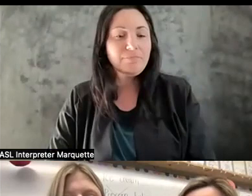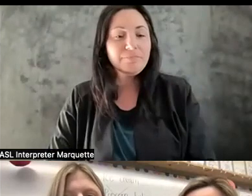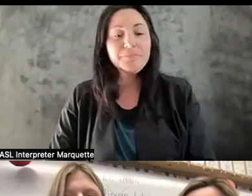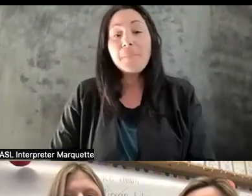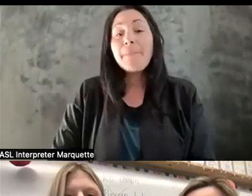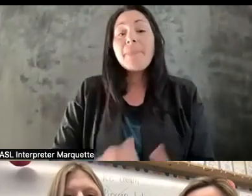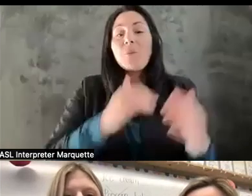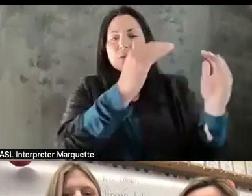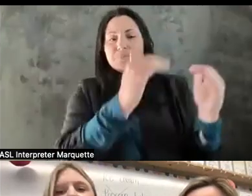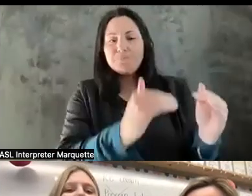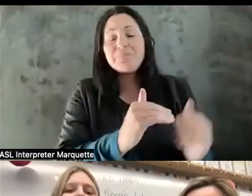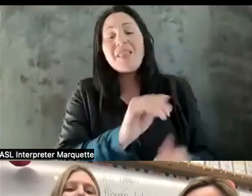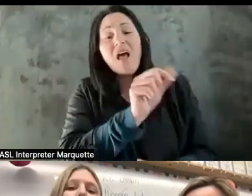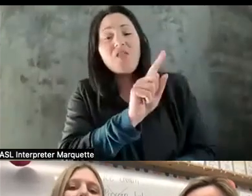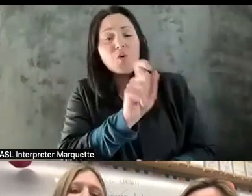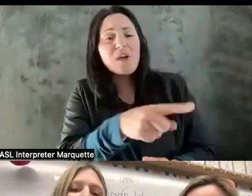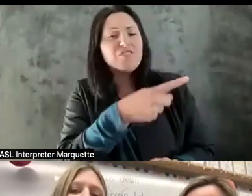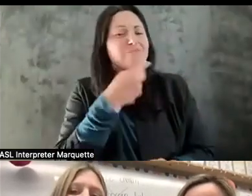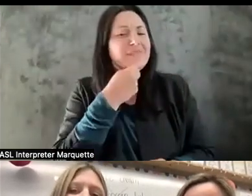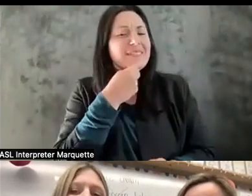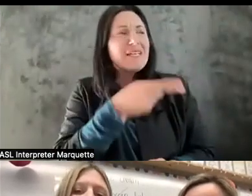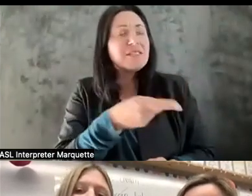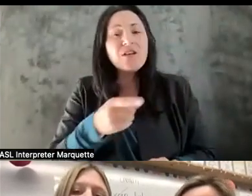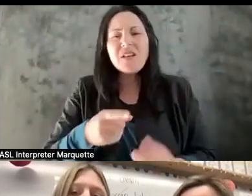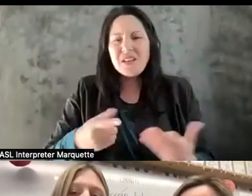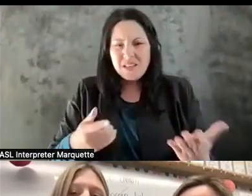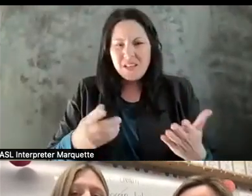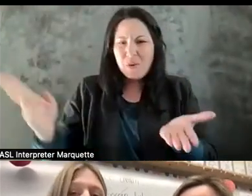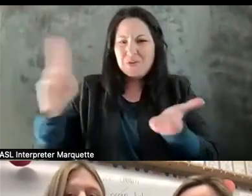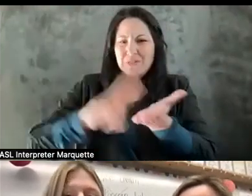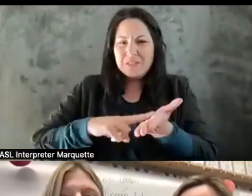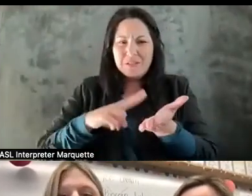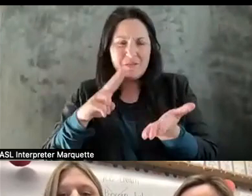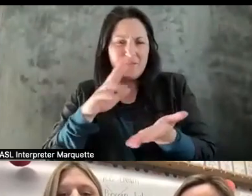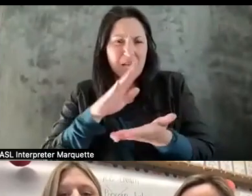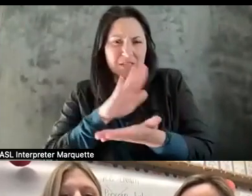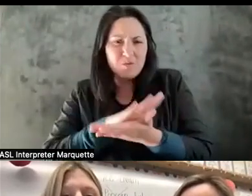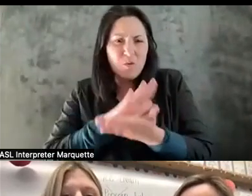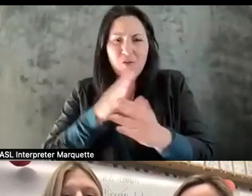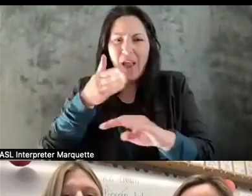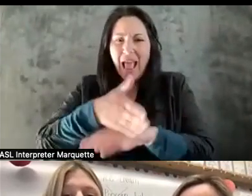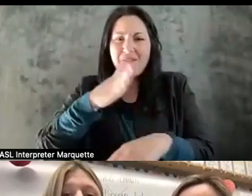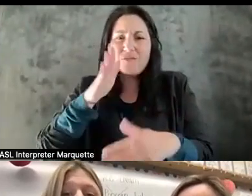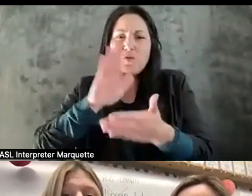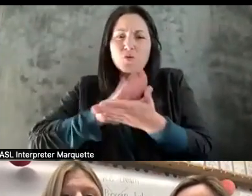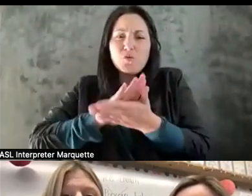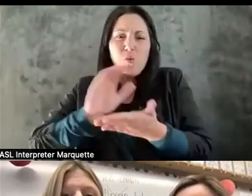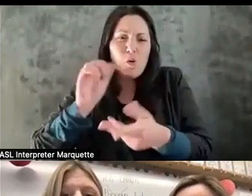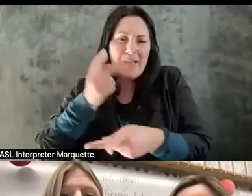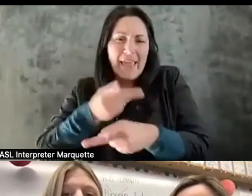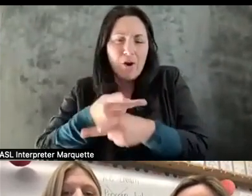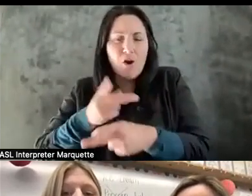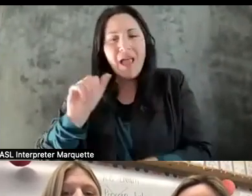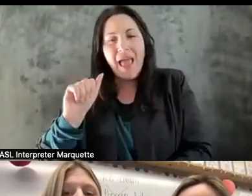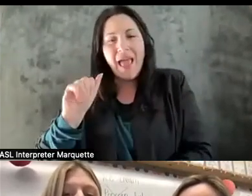Awesome. We also have another question that says, when and where can I enroll my child to aftercare? Does my child have to stay until closing, or